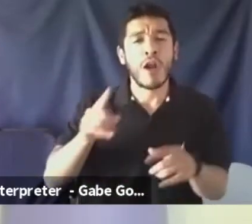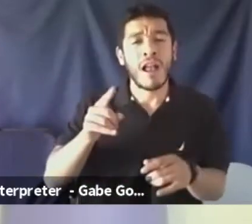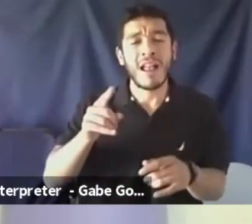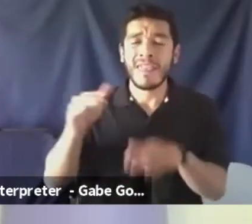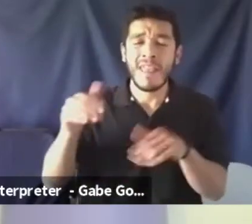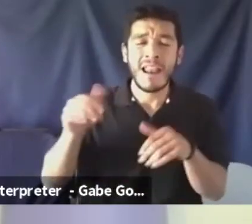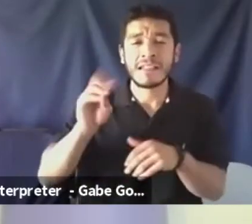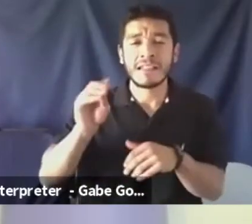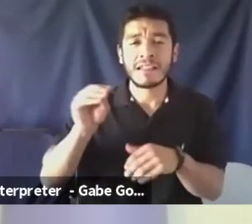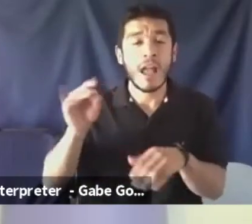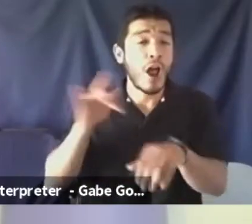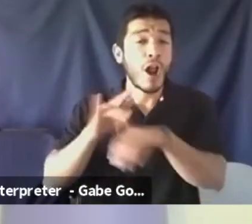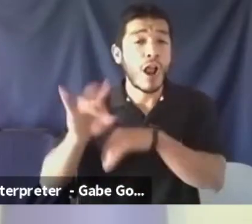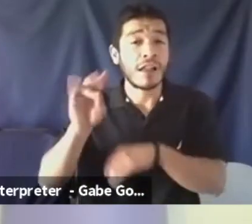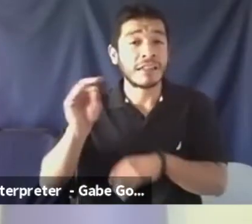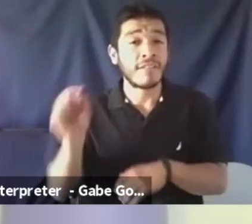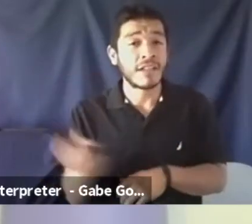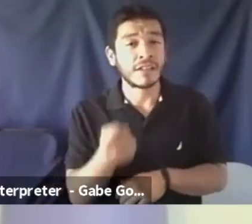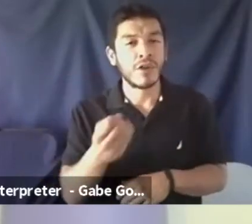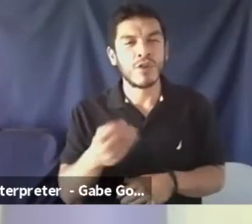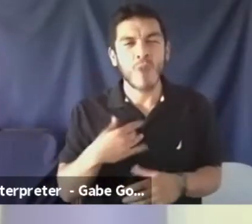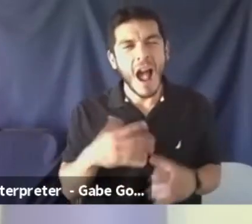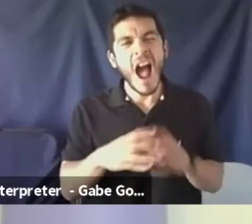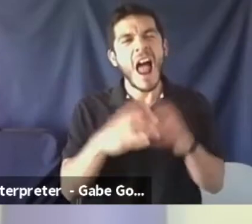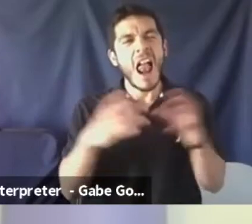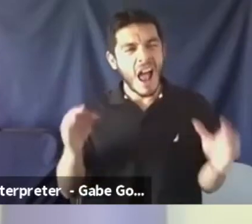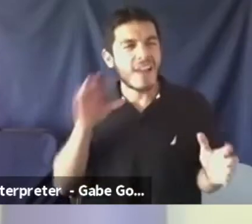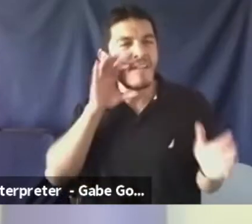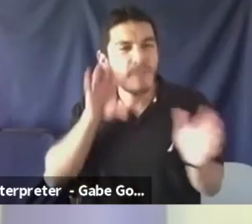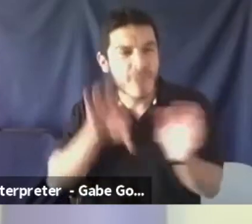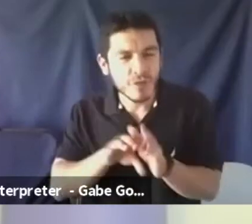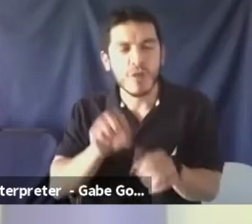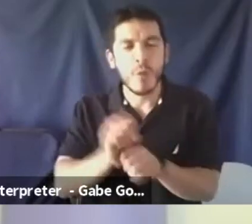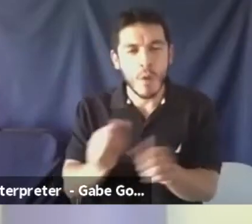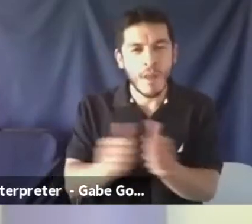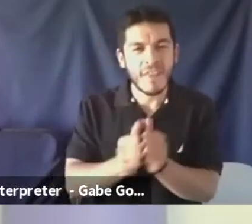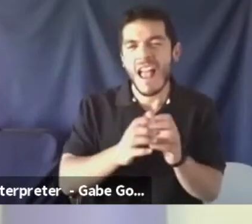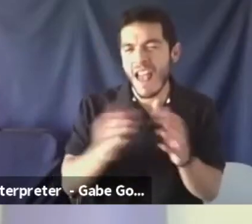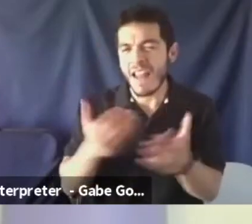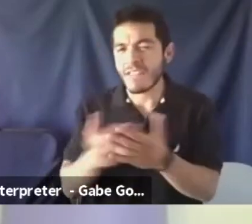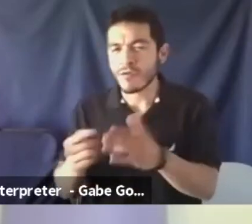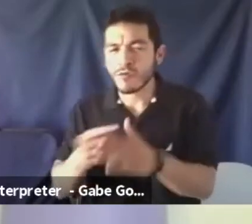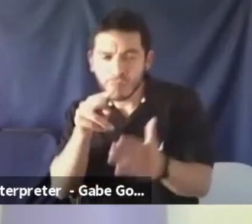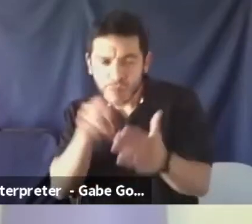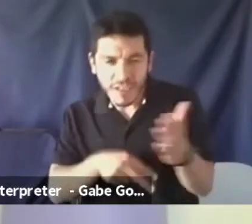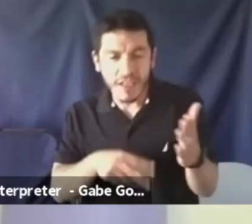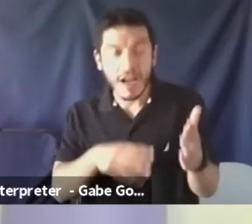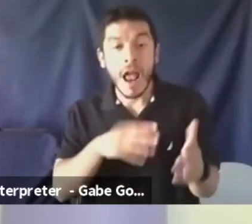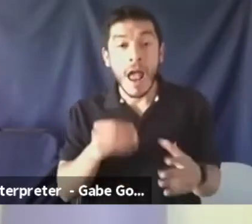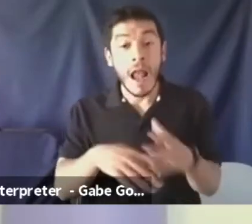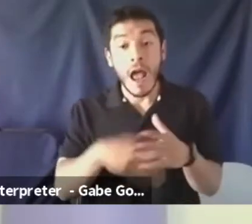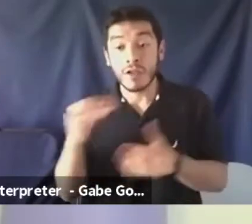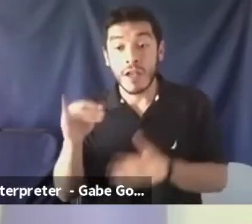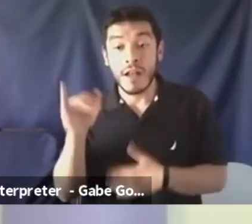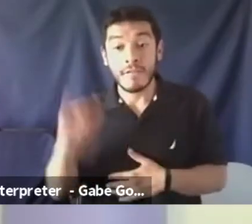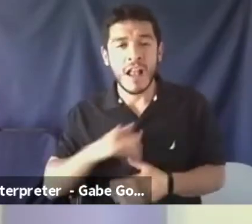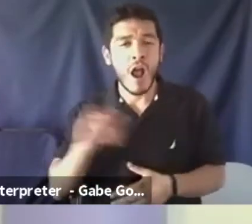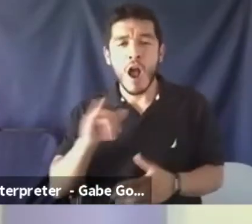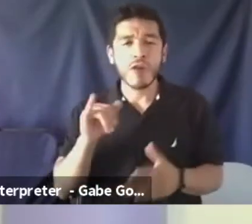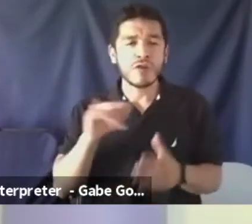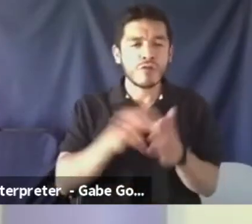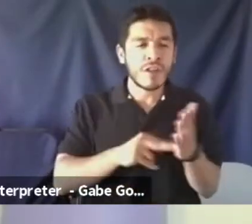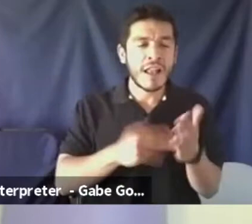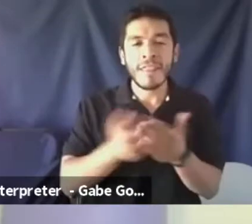70s. So I had a lot of imagery to work with and a lot of source material to work with. And then outside of that, I also looked at publications like